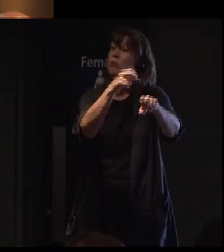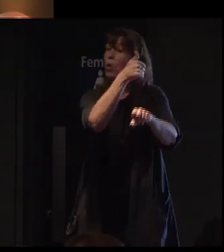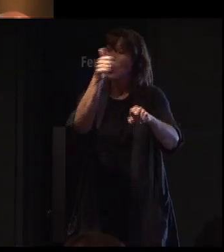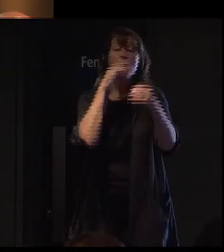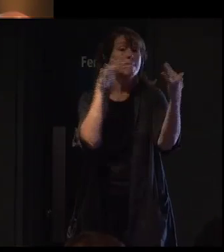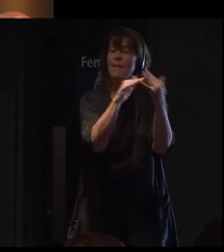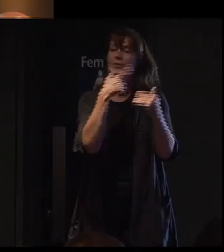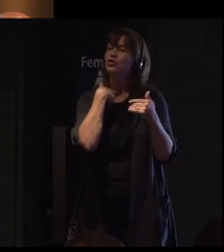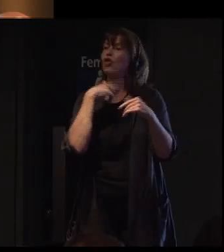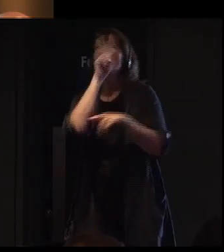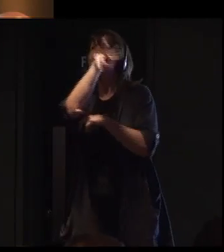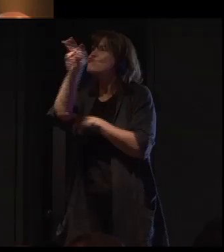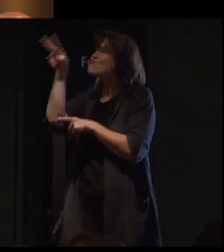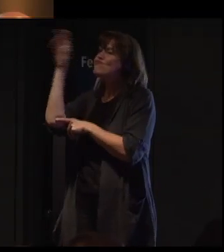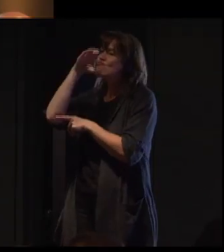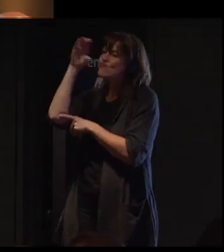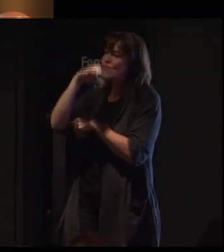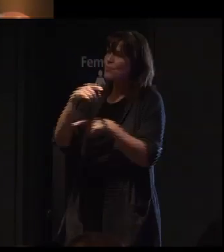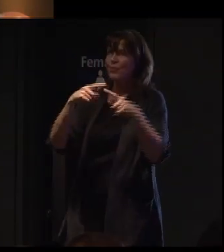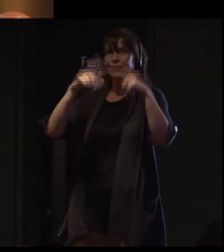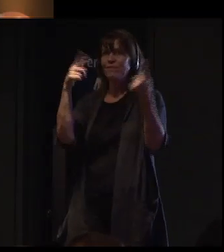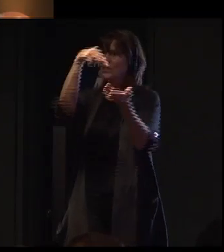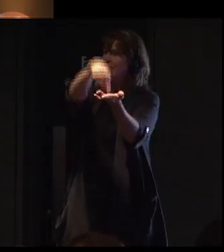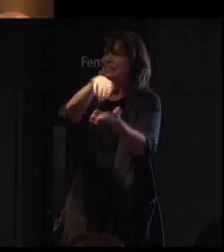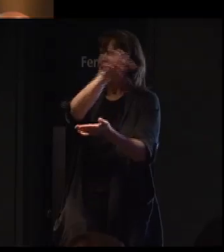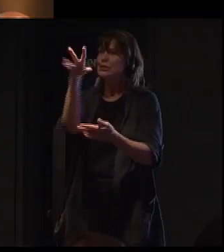enjoying the touristic highlights.